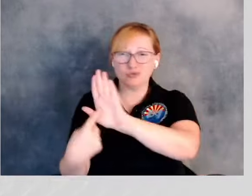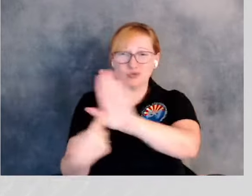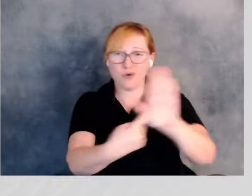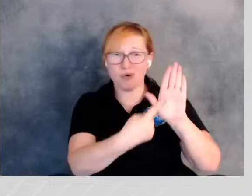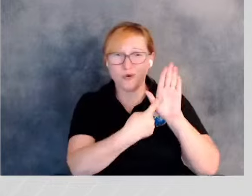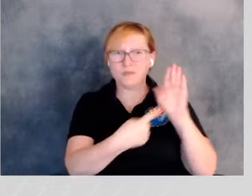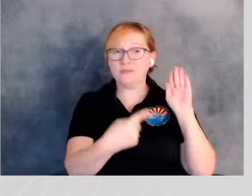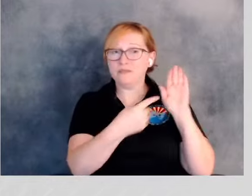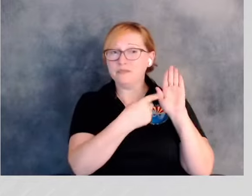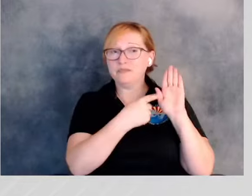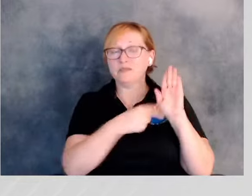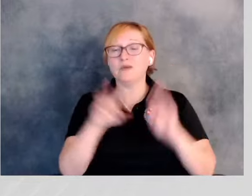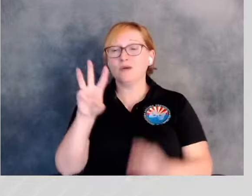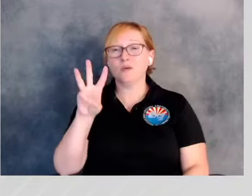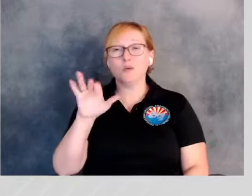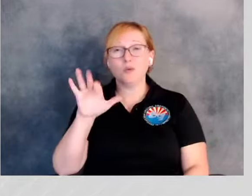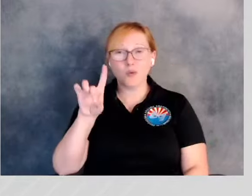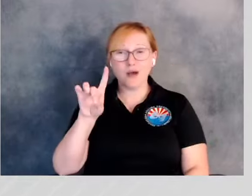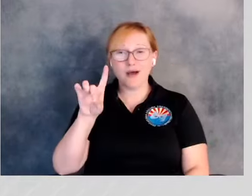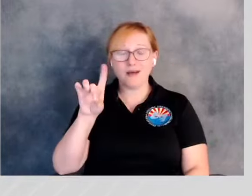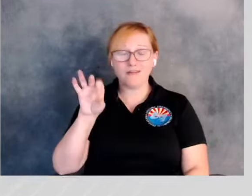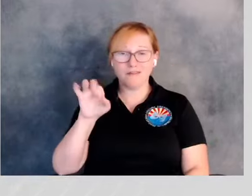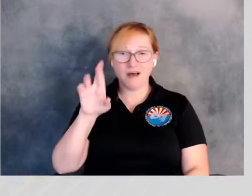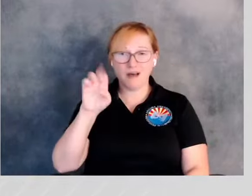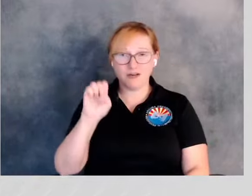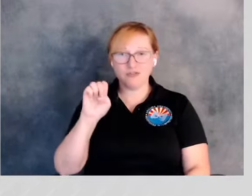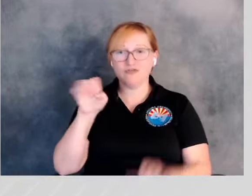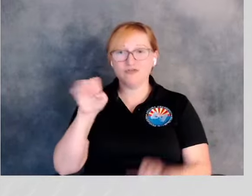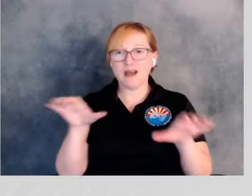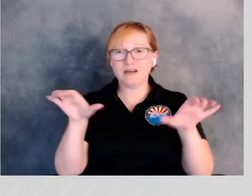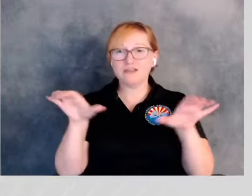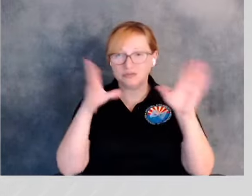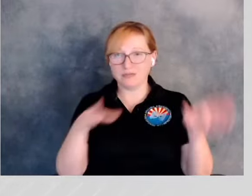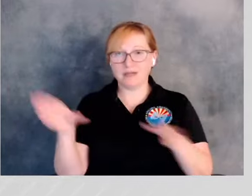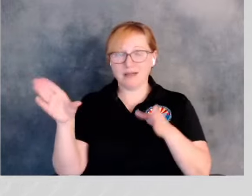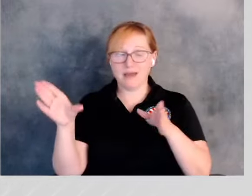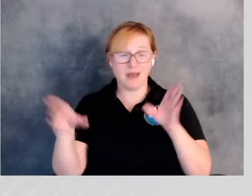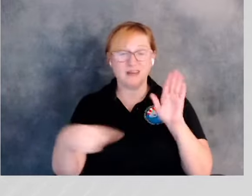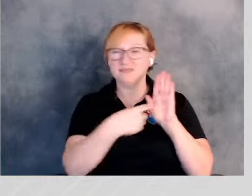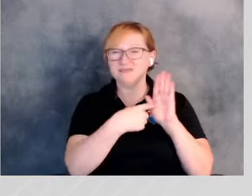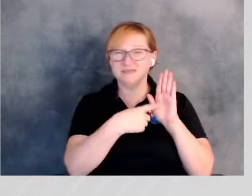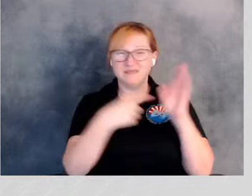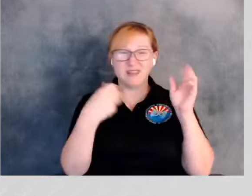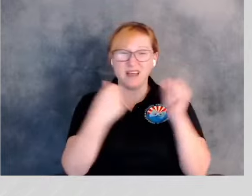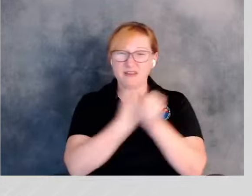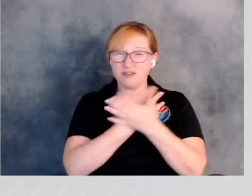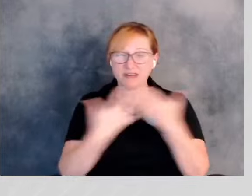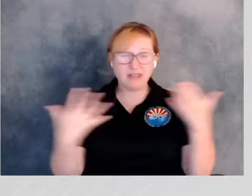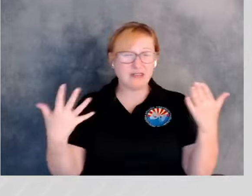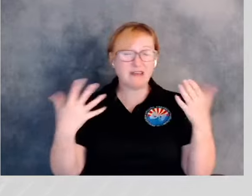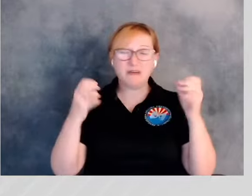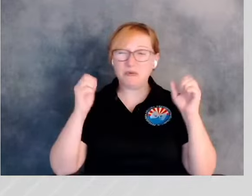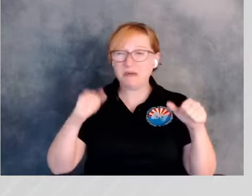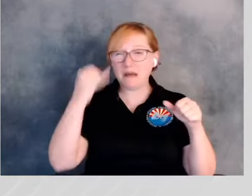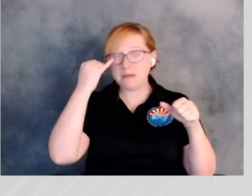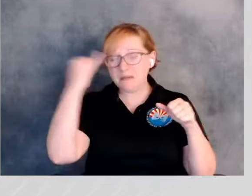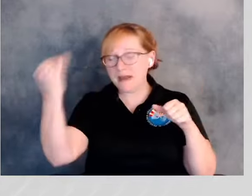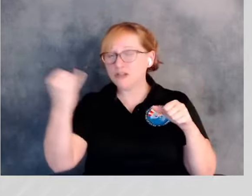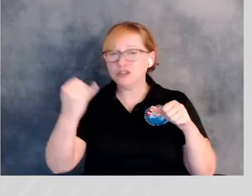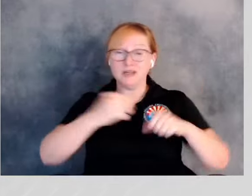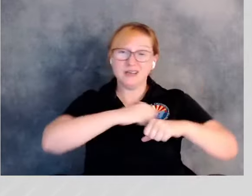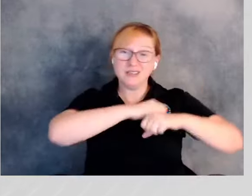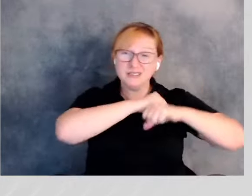Wildfire Action Plan. It basically has everything in it from defensible space, in that knowing